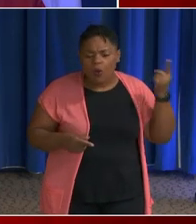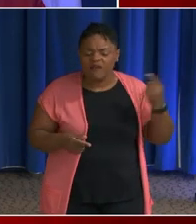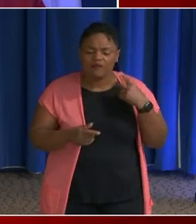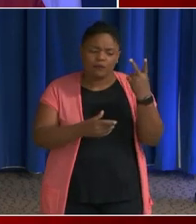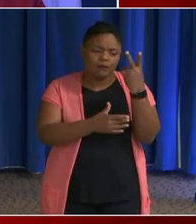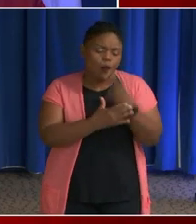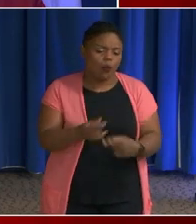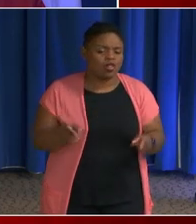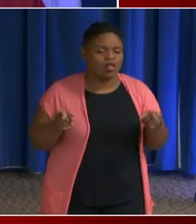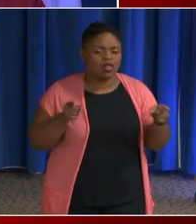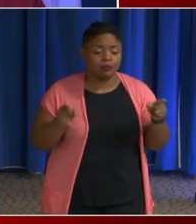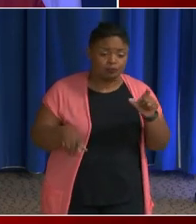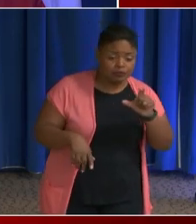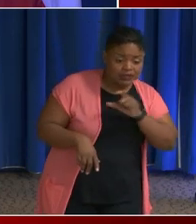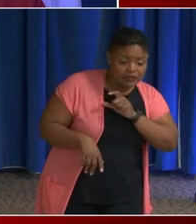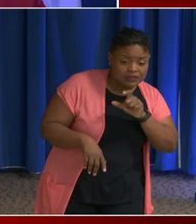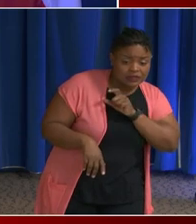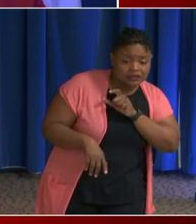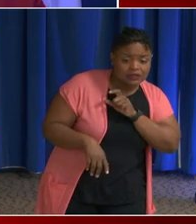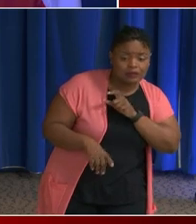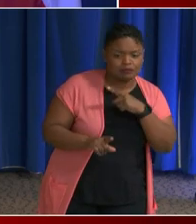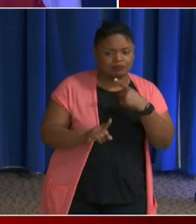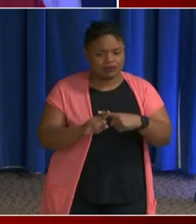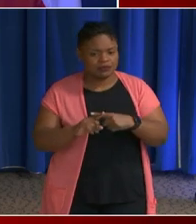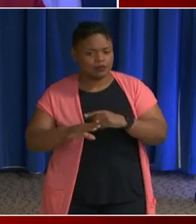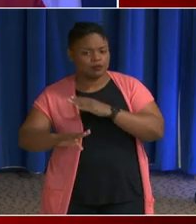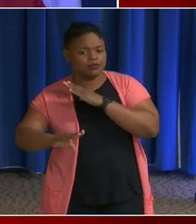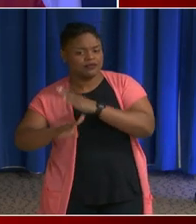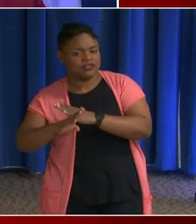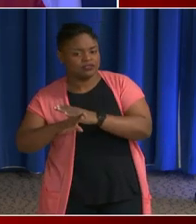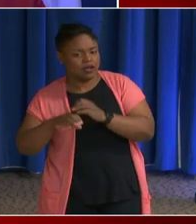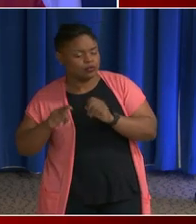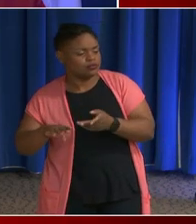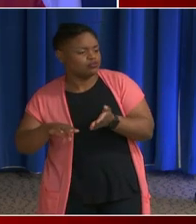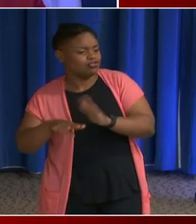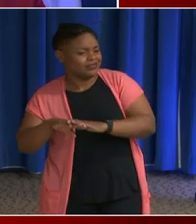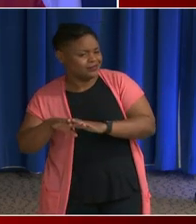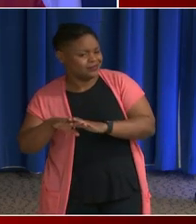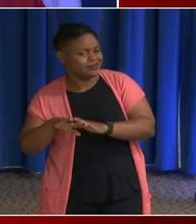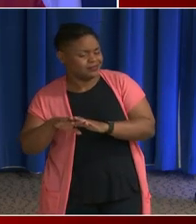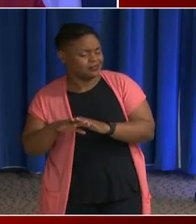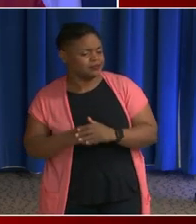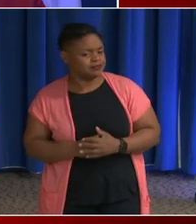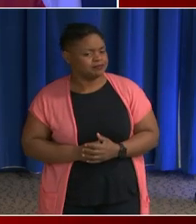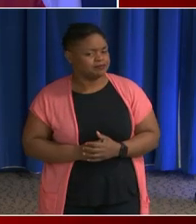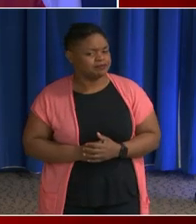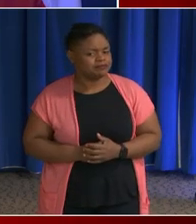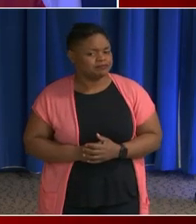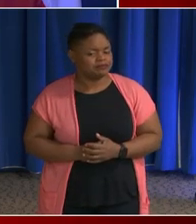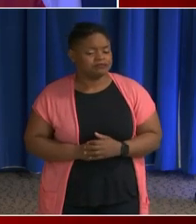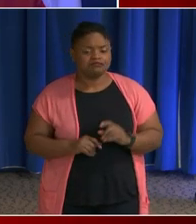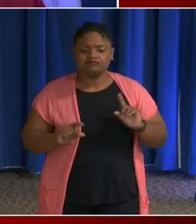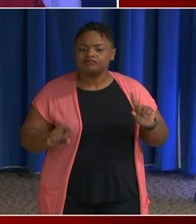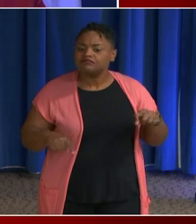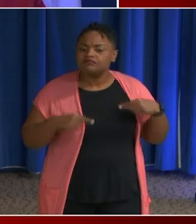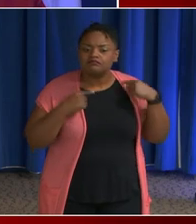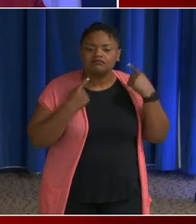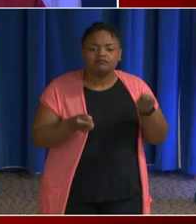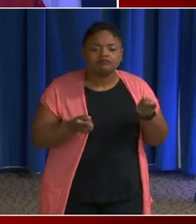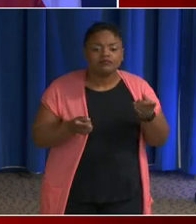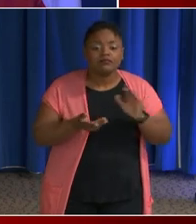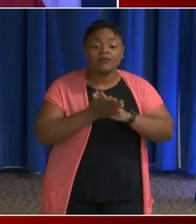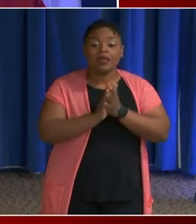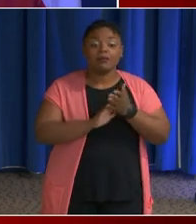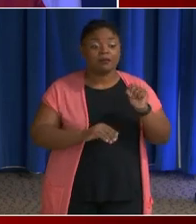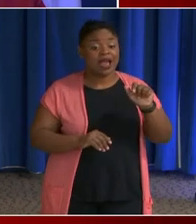policing, intervention, and opportunity. And over the course of my time in office, I think now this is